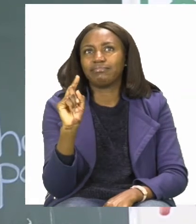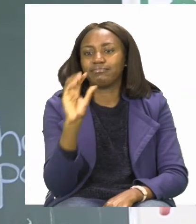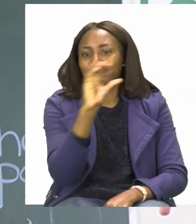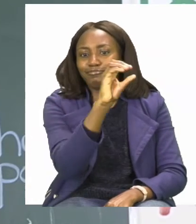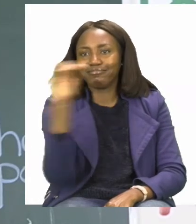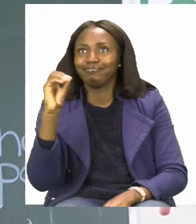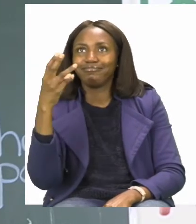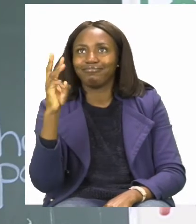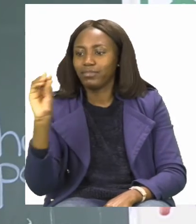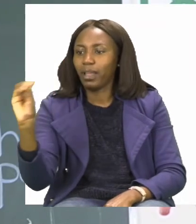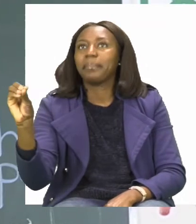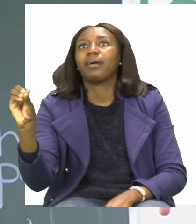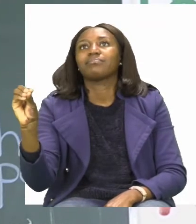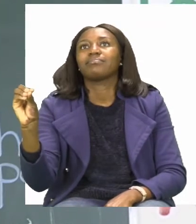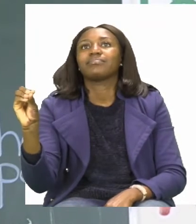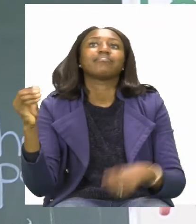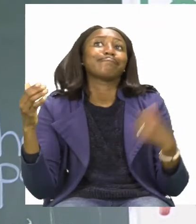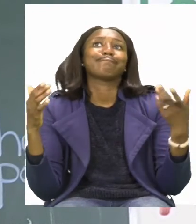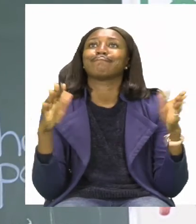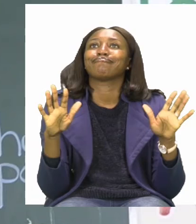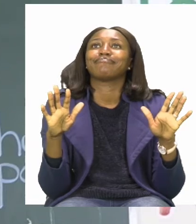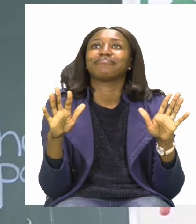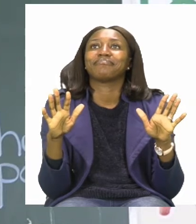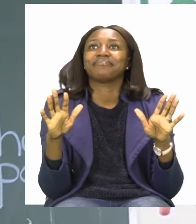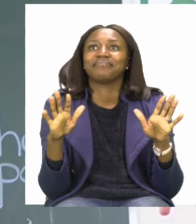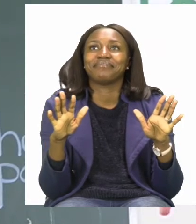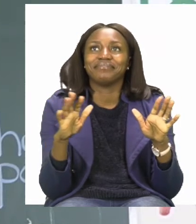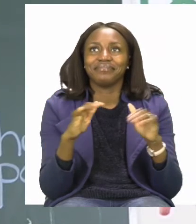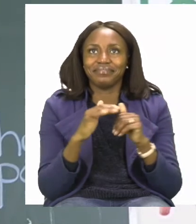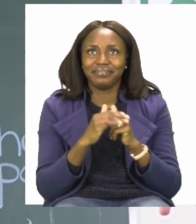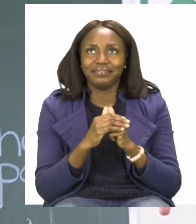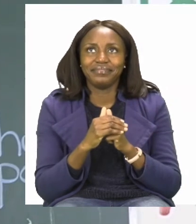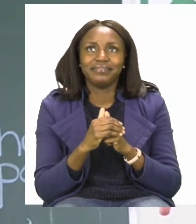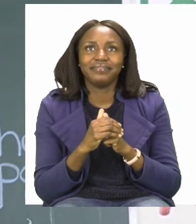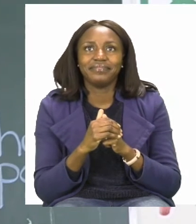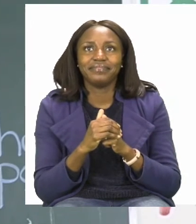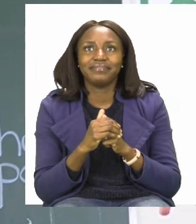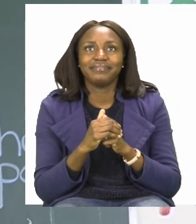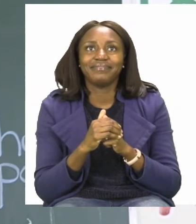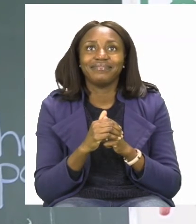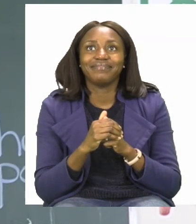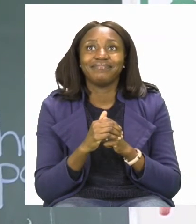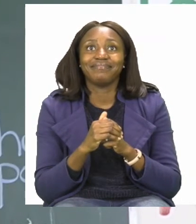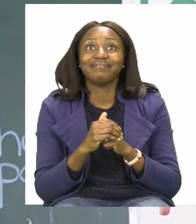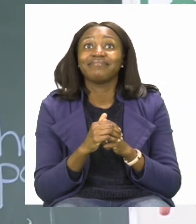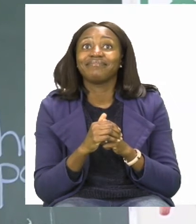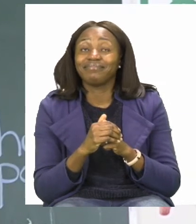take the number we see and we write it in the next space. So now it